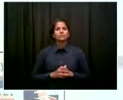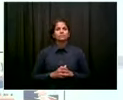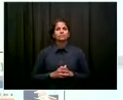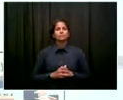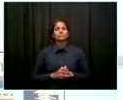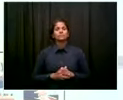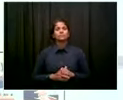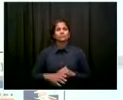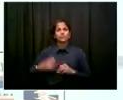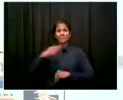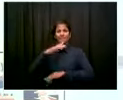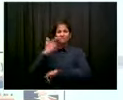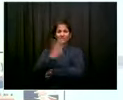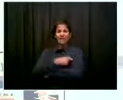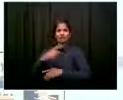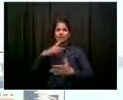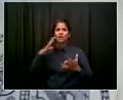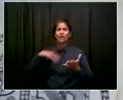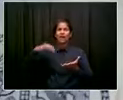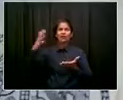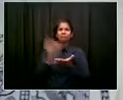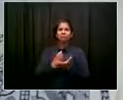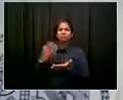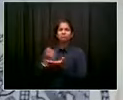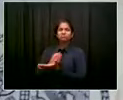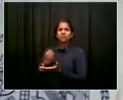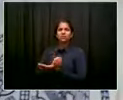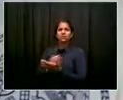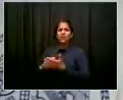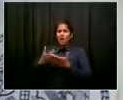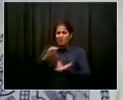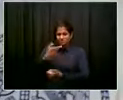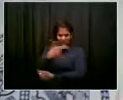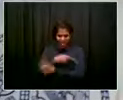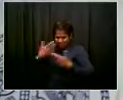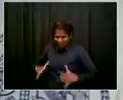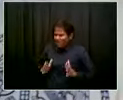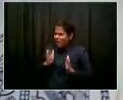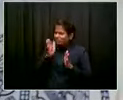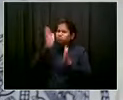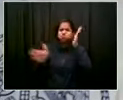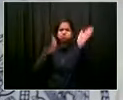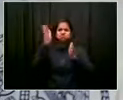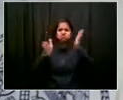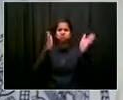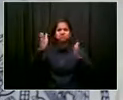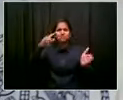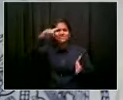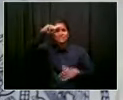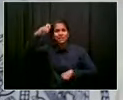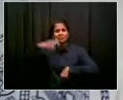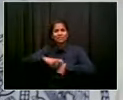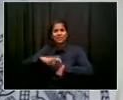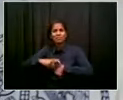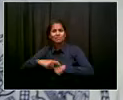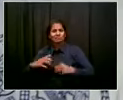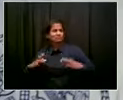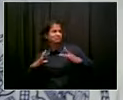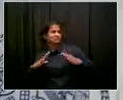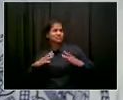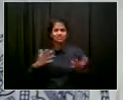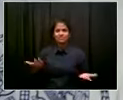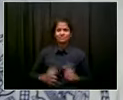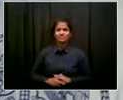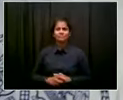months thank you go ahead the next is paul from the staten island advance i think good morning mr mayor how you doing